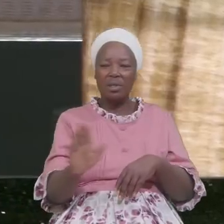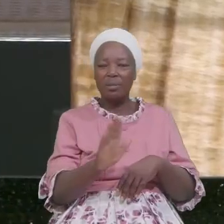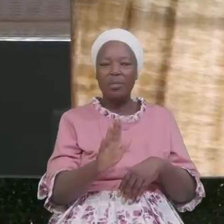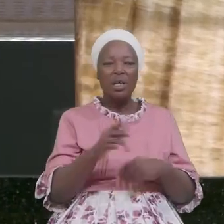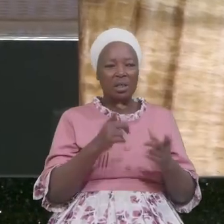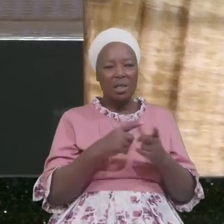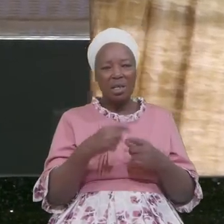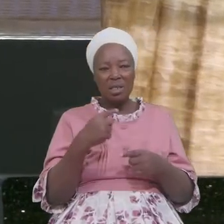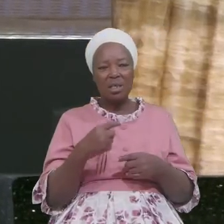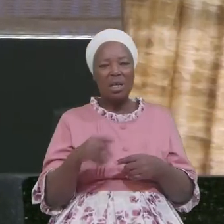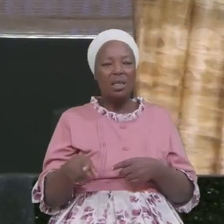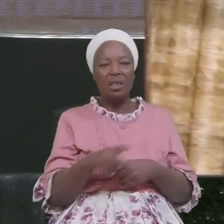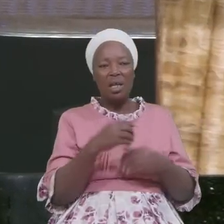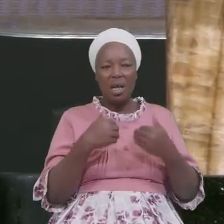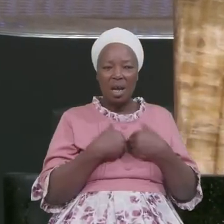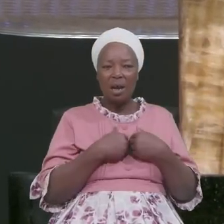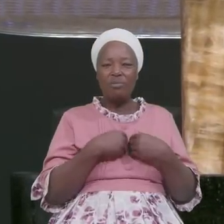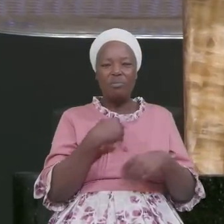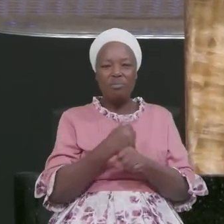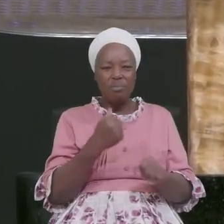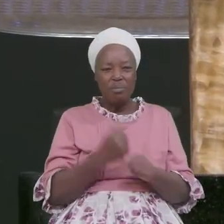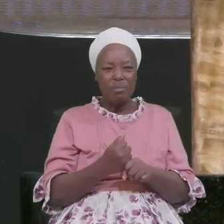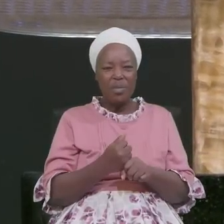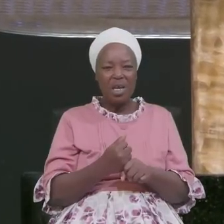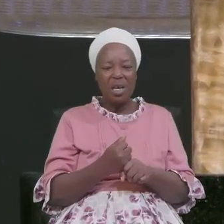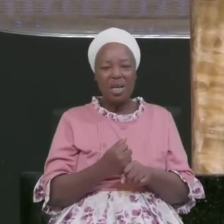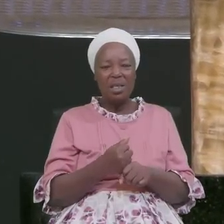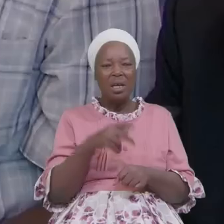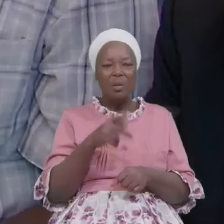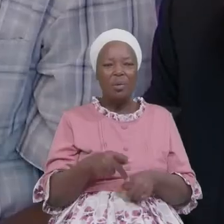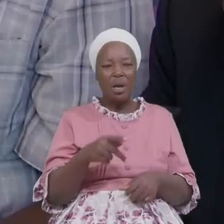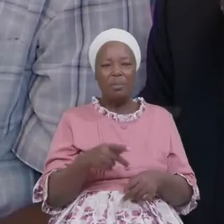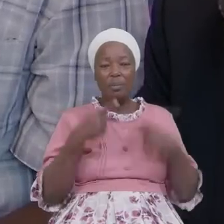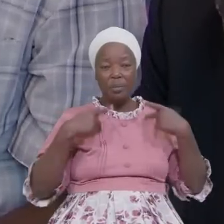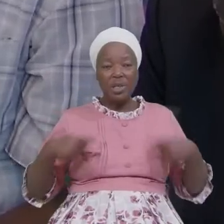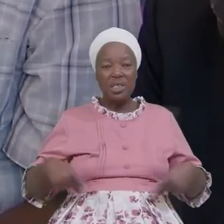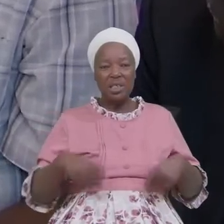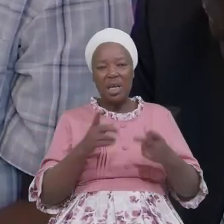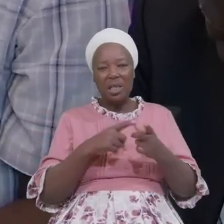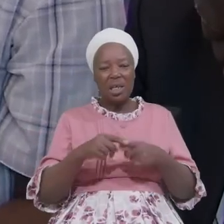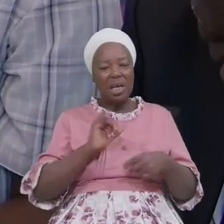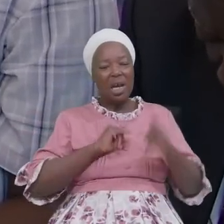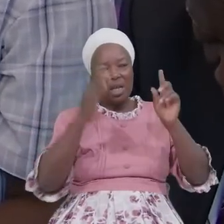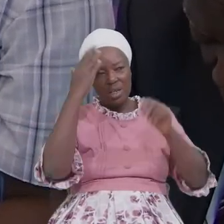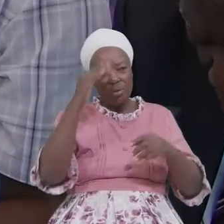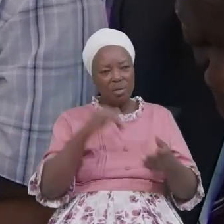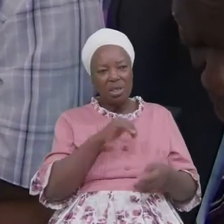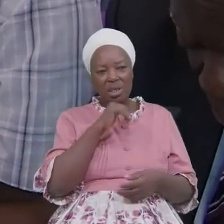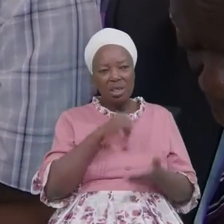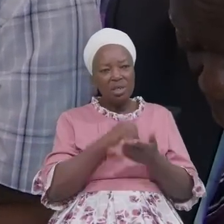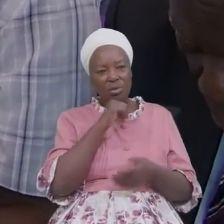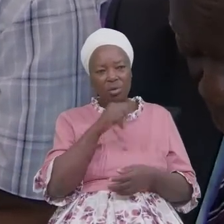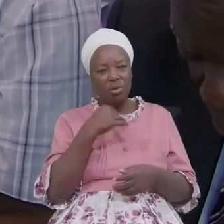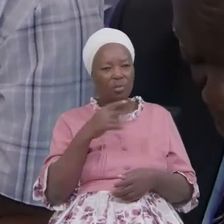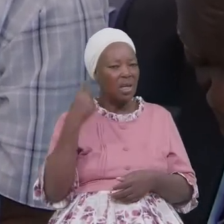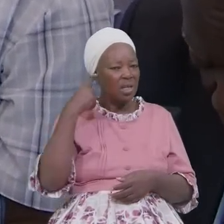says, they have made princes, and I knew it not, of their silver